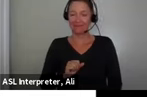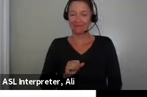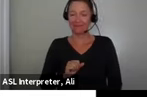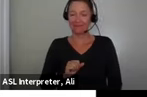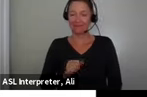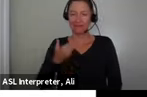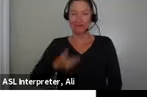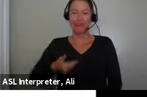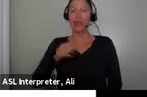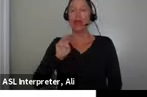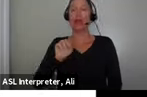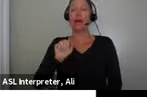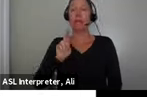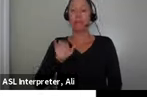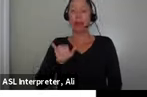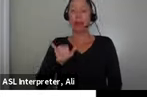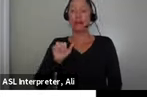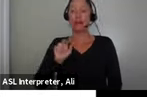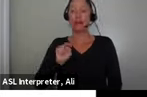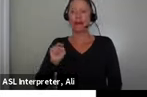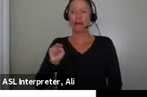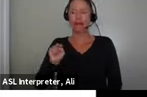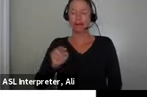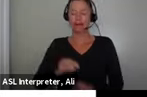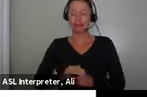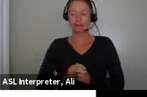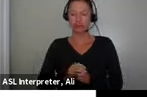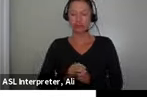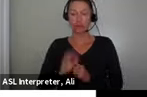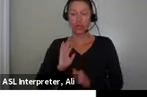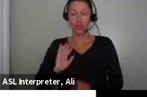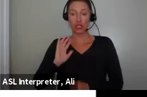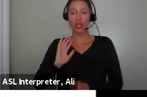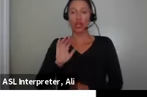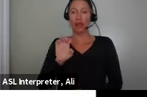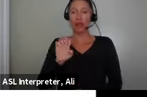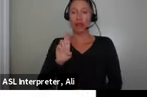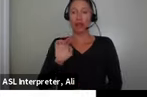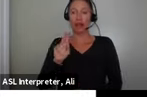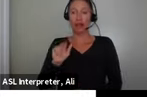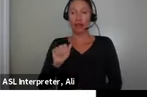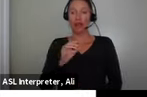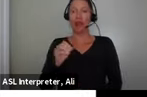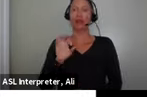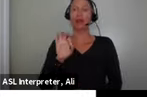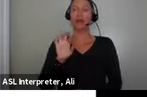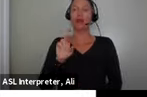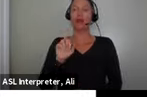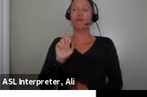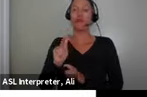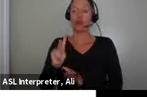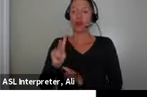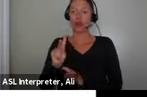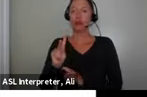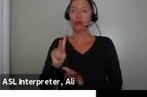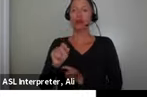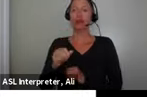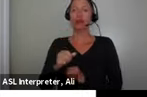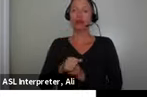This is Marianne calling, and earlier, Erica and Frank called. I